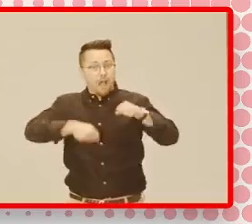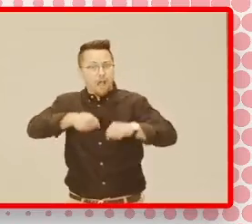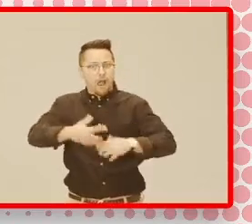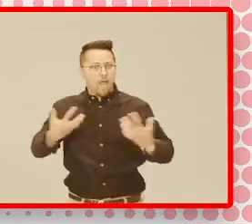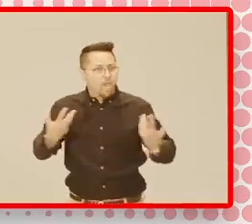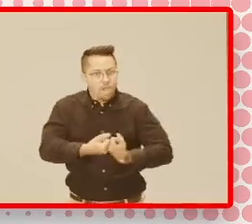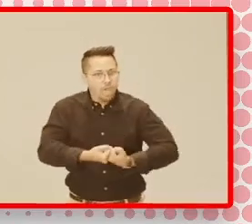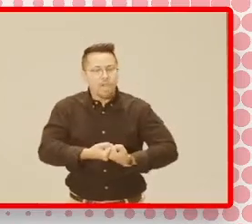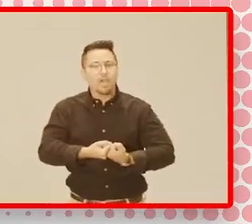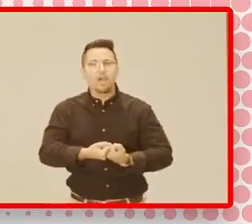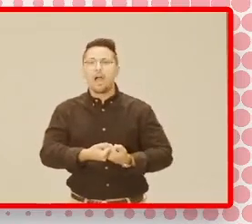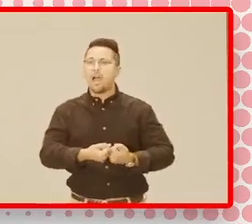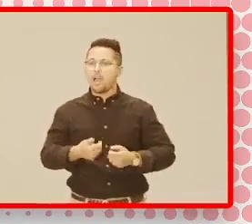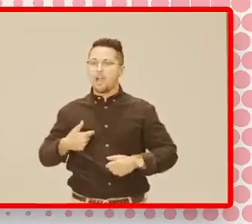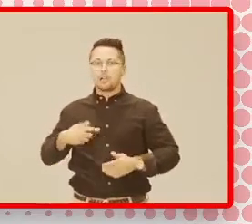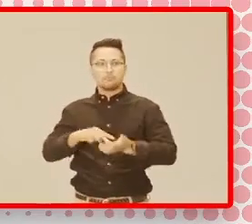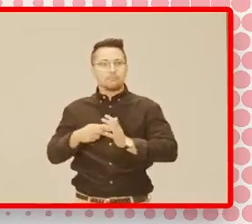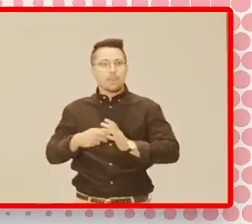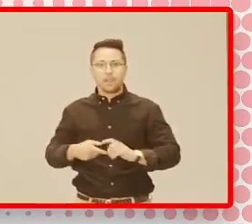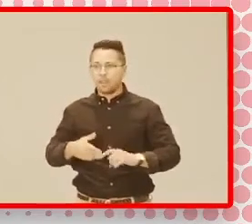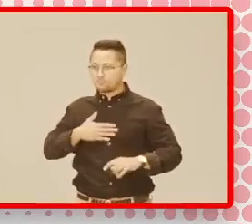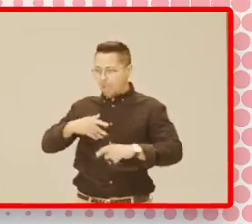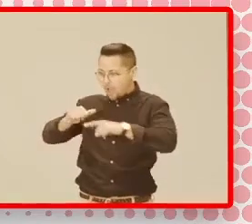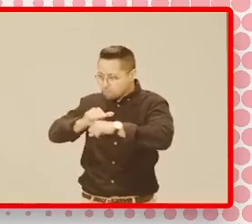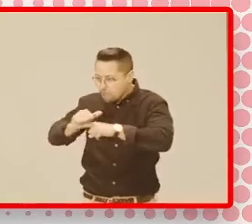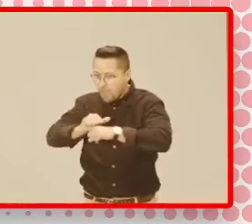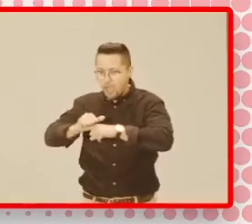train for 2 weeks.